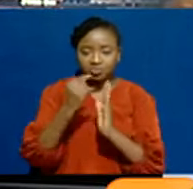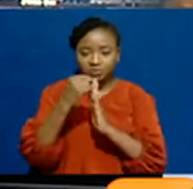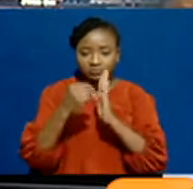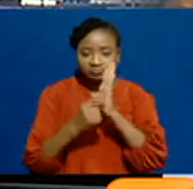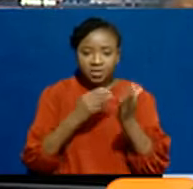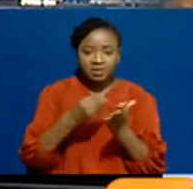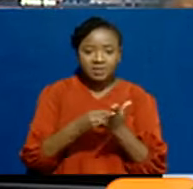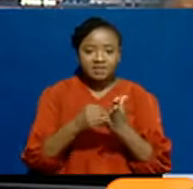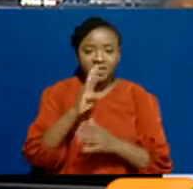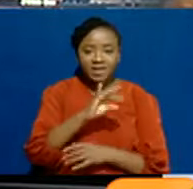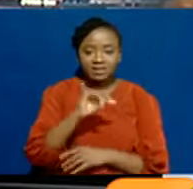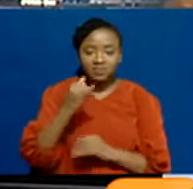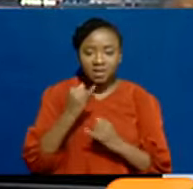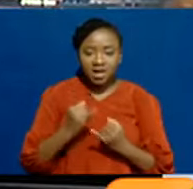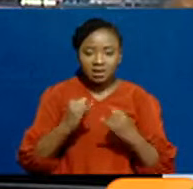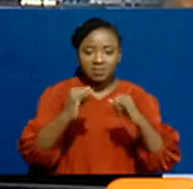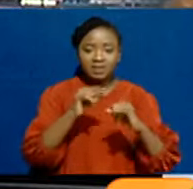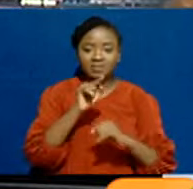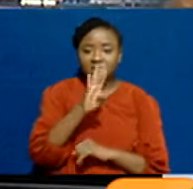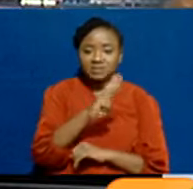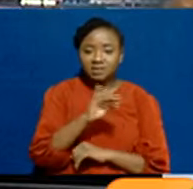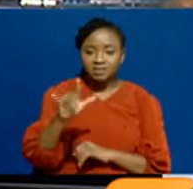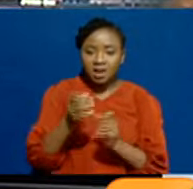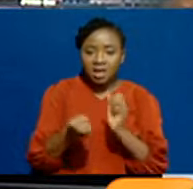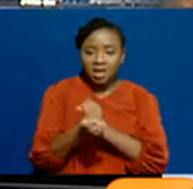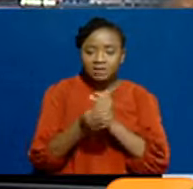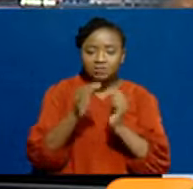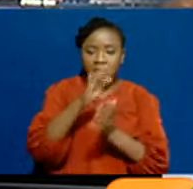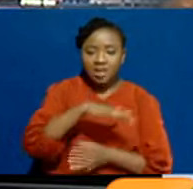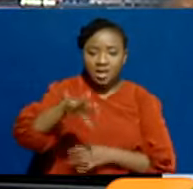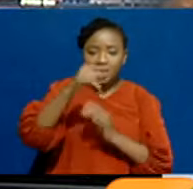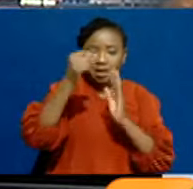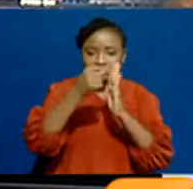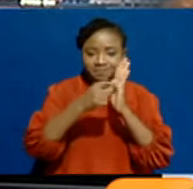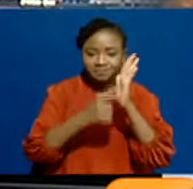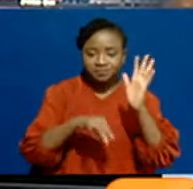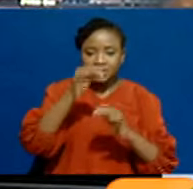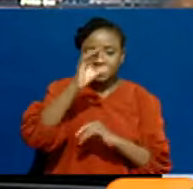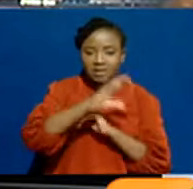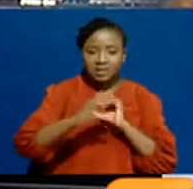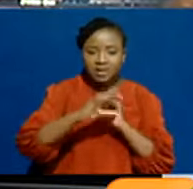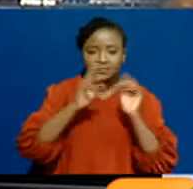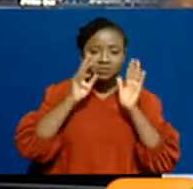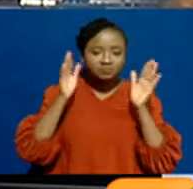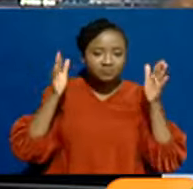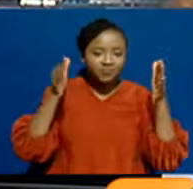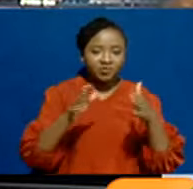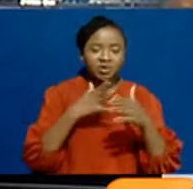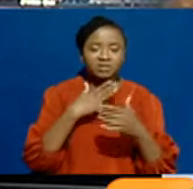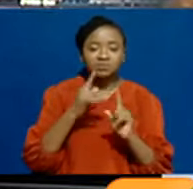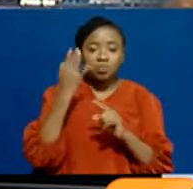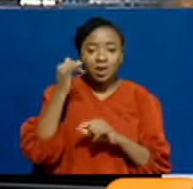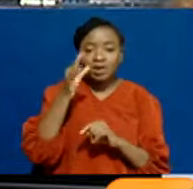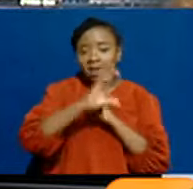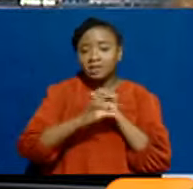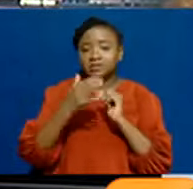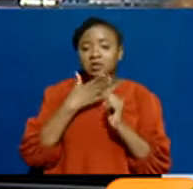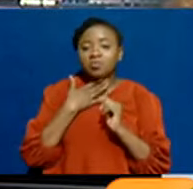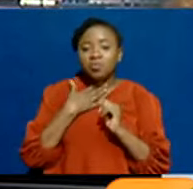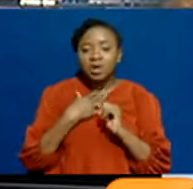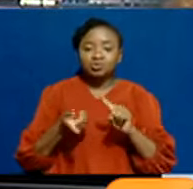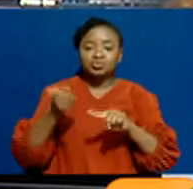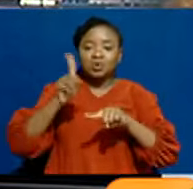are adopted. The bill sets out areas in which the county will target as it seeks to increase revenue collection. Now,